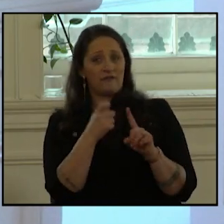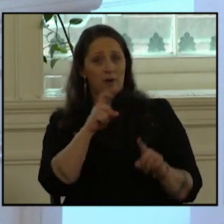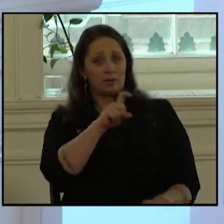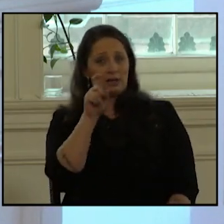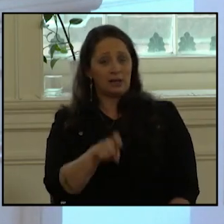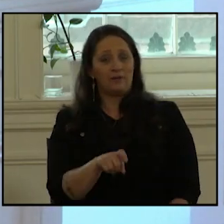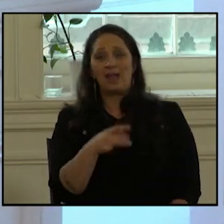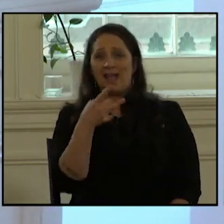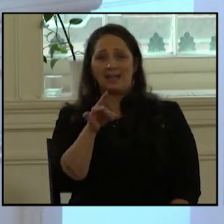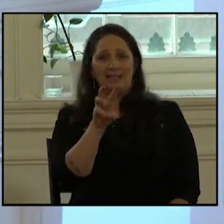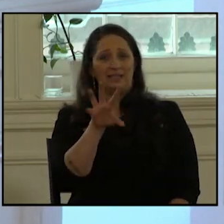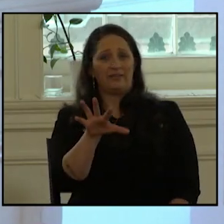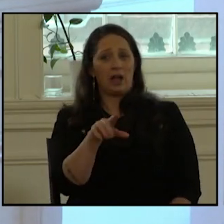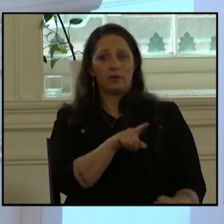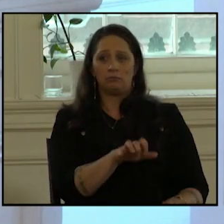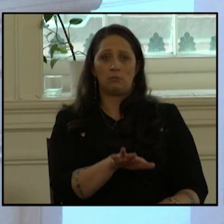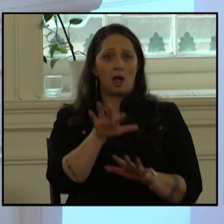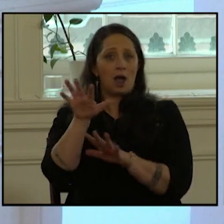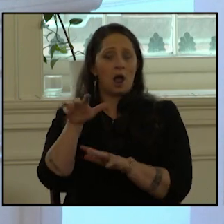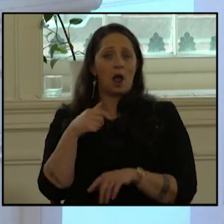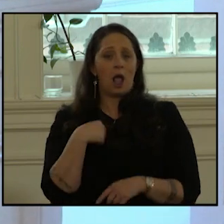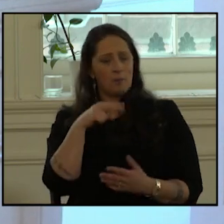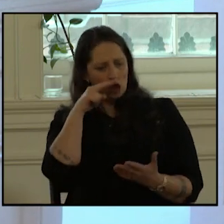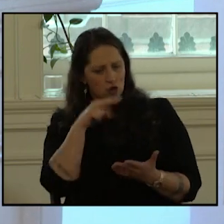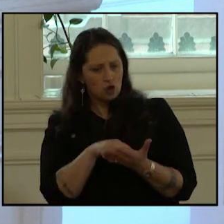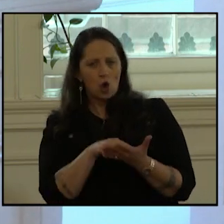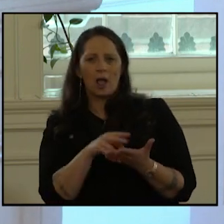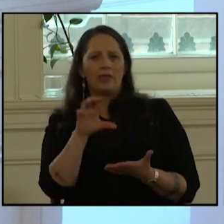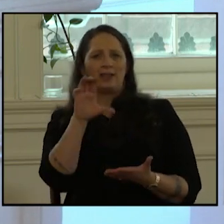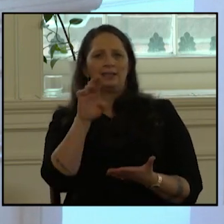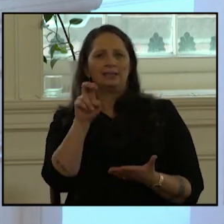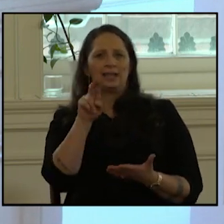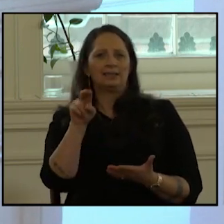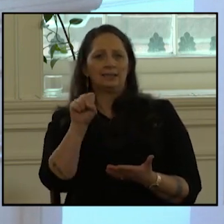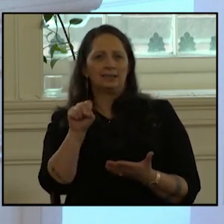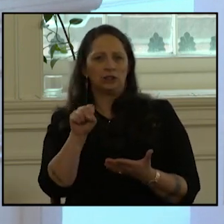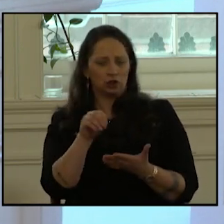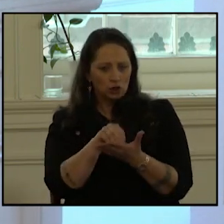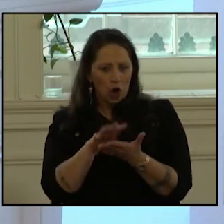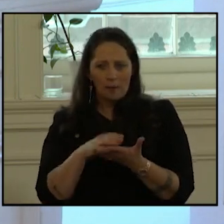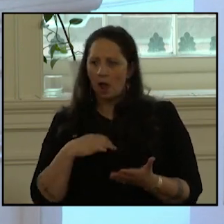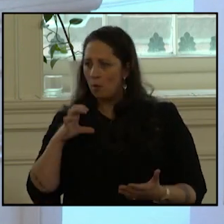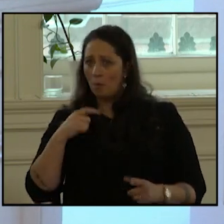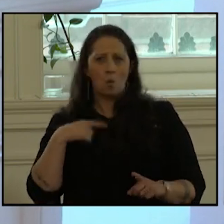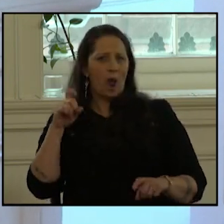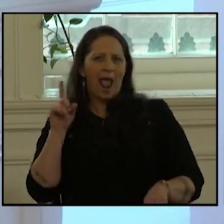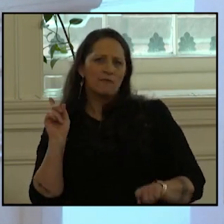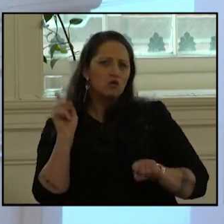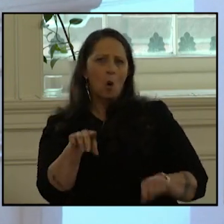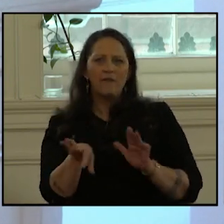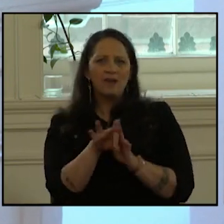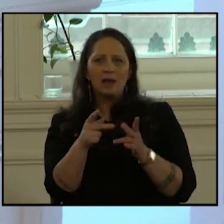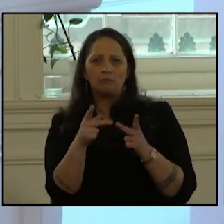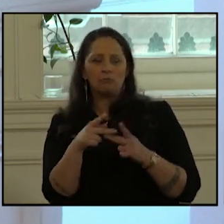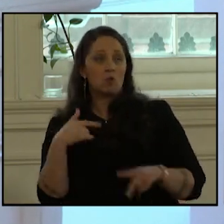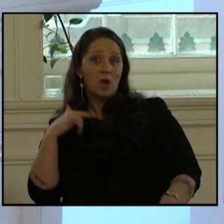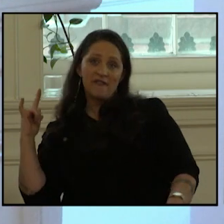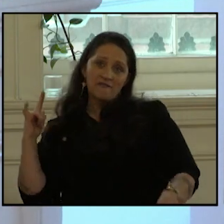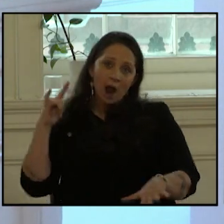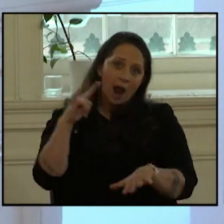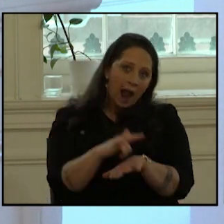in 1865, and I'm looking out for these census documents, so I was like, we gotta go find this place. So we fly down to Texas